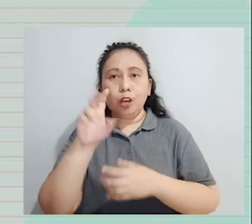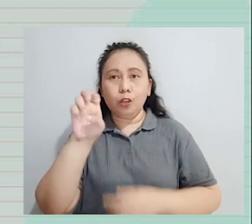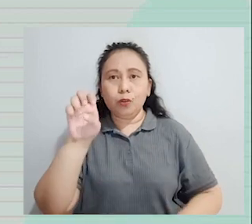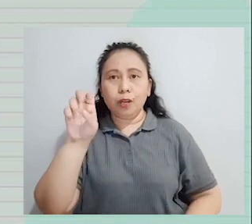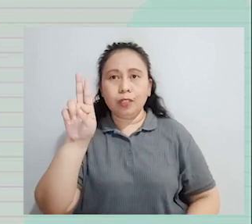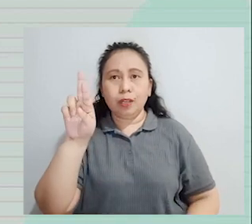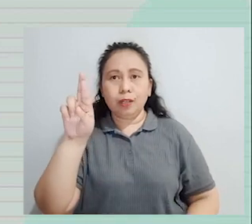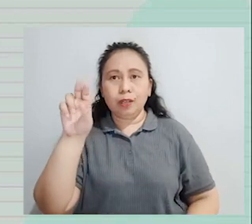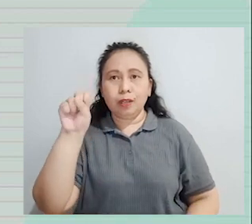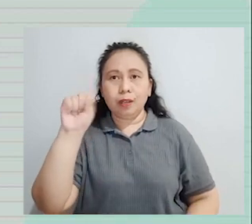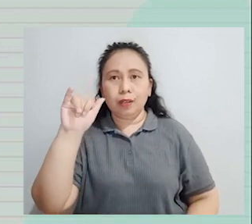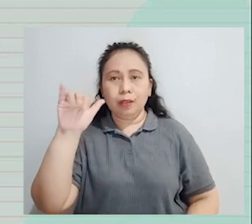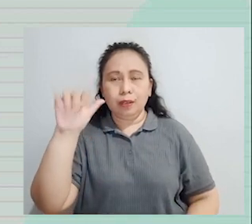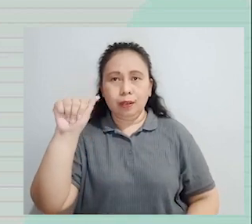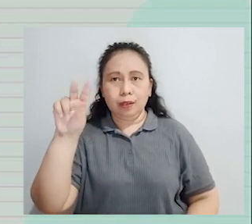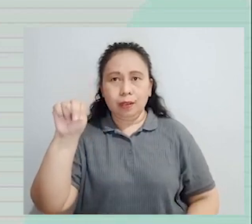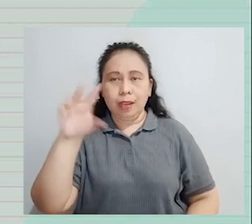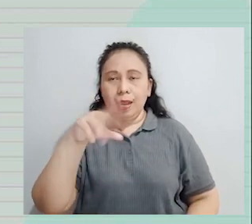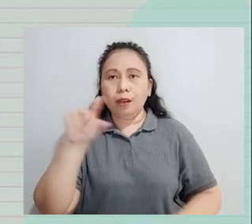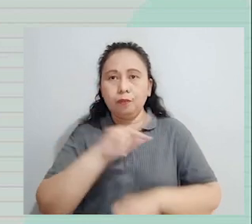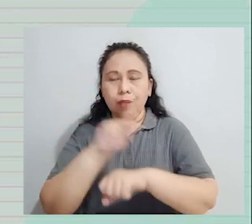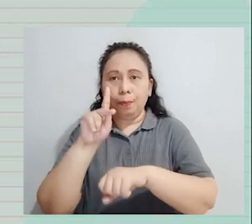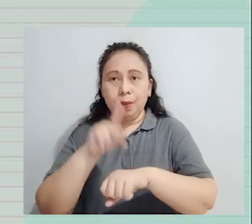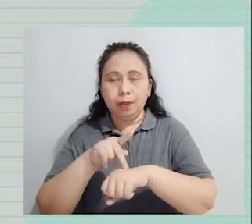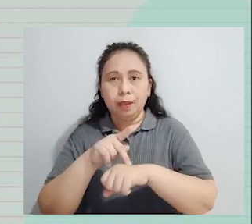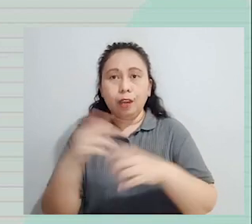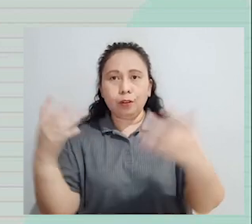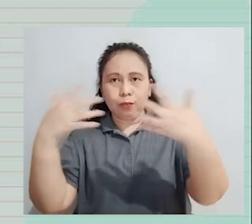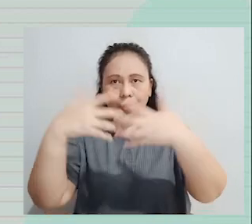Philippine plate are colliding with each other.